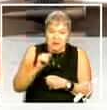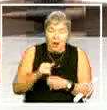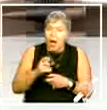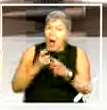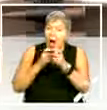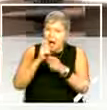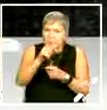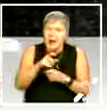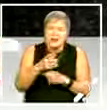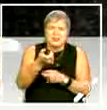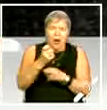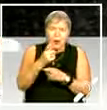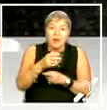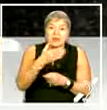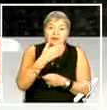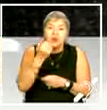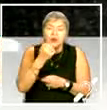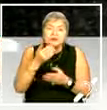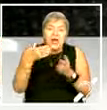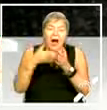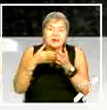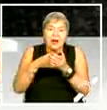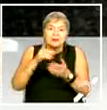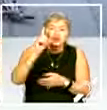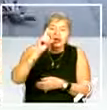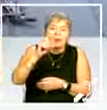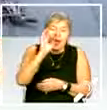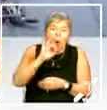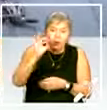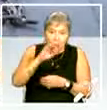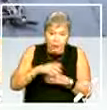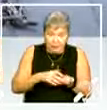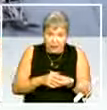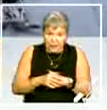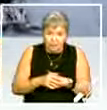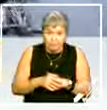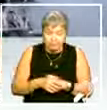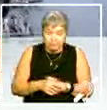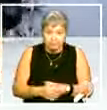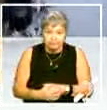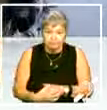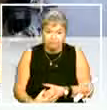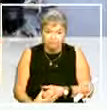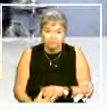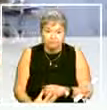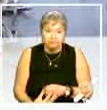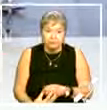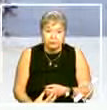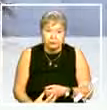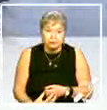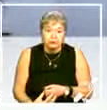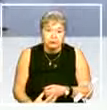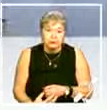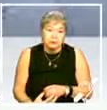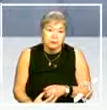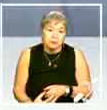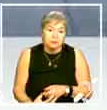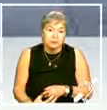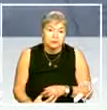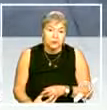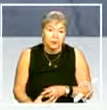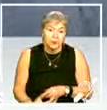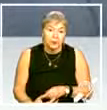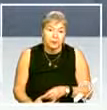arme și muniții au fost folosite în atentatele din 7 octombrie. What we see here is a different type of explosives, of